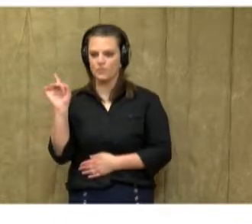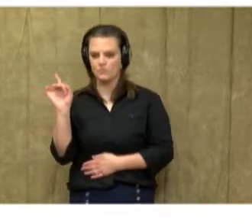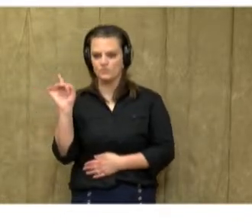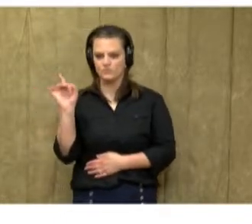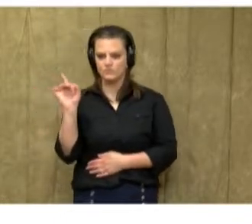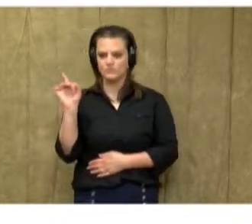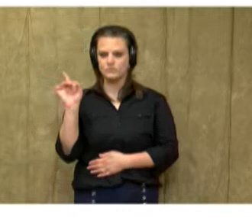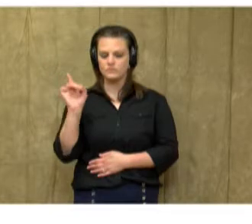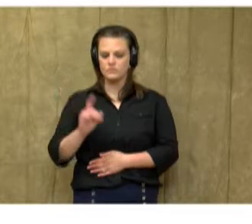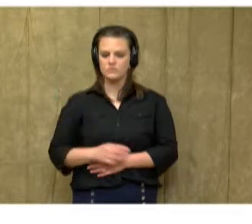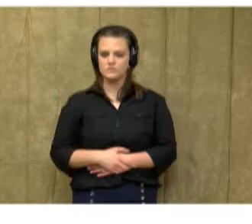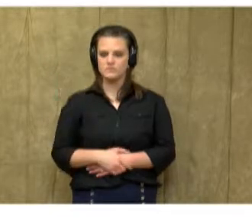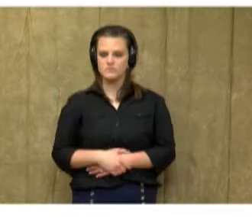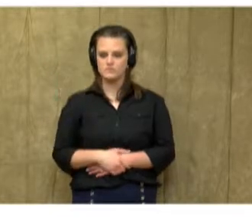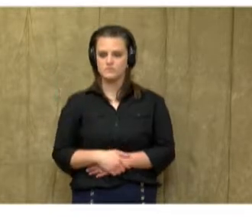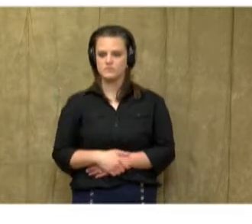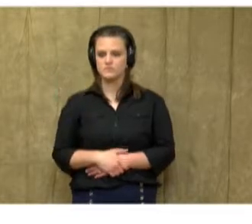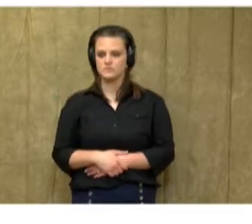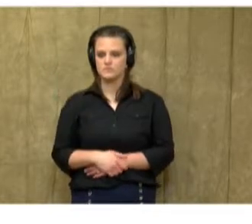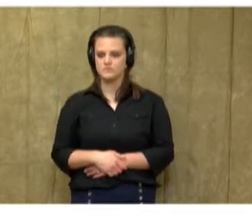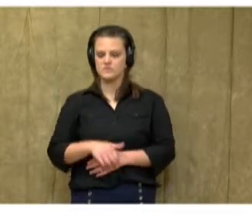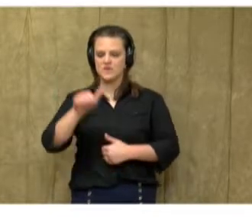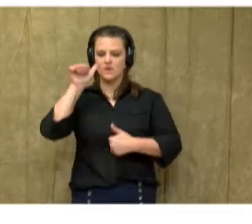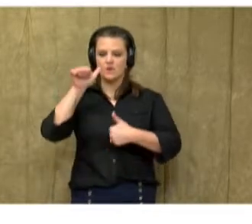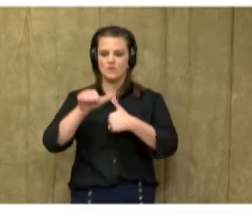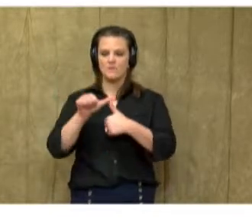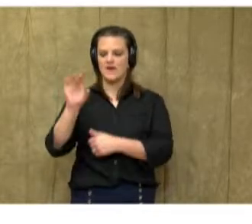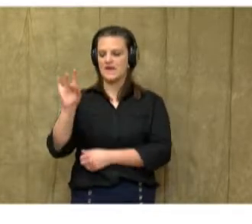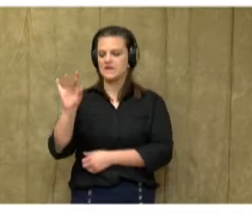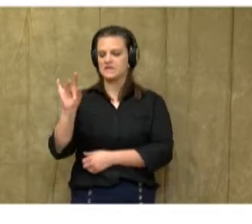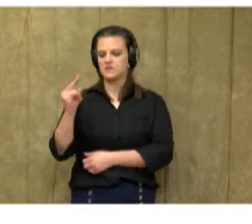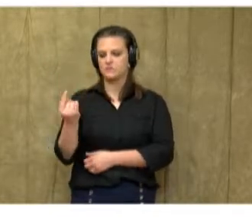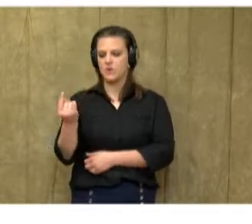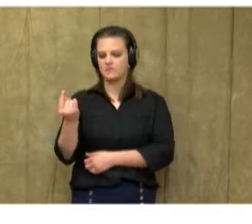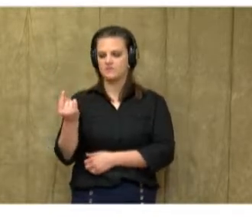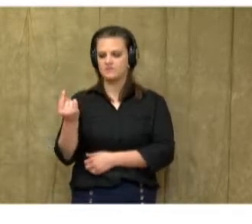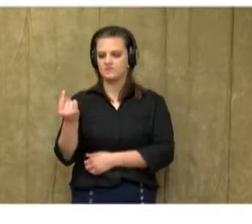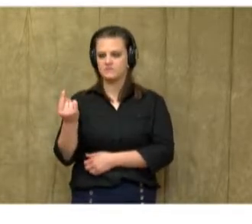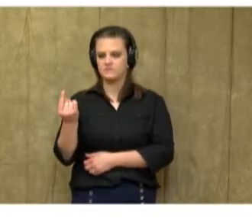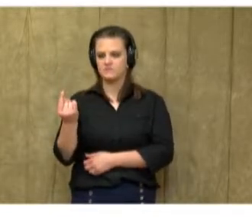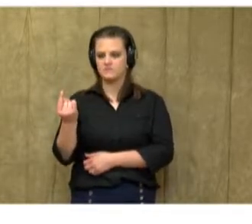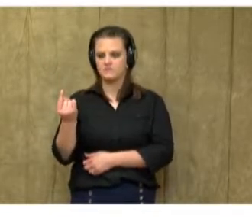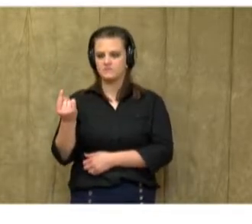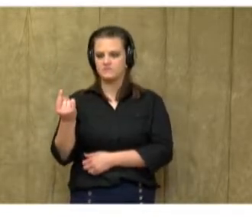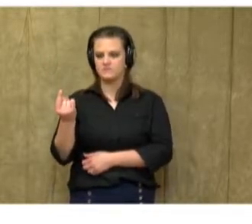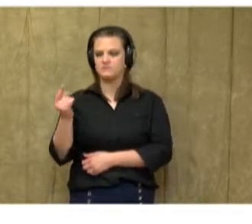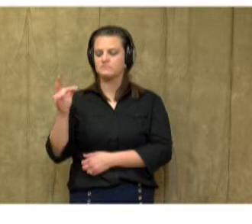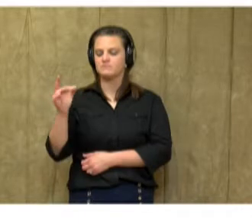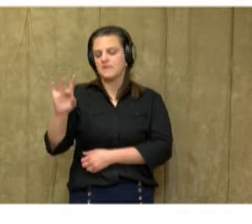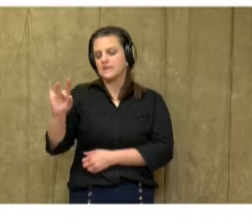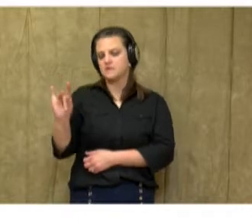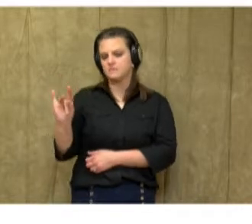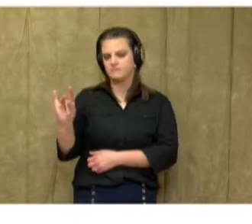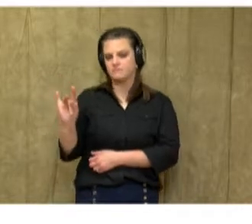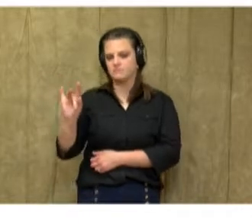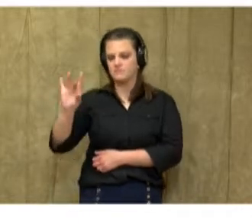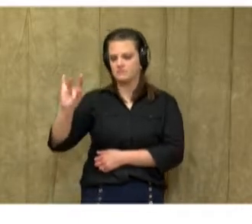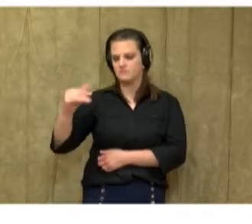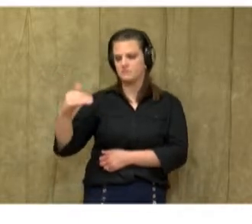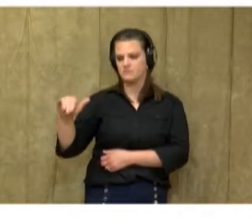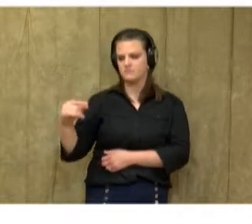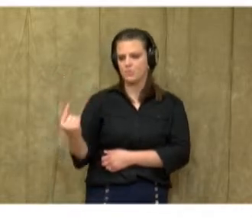times 18 over 1. Remember, 18 over 1 is 18, because